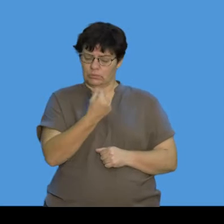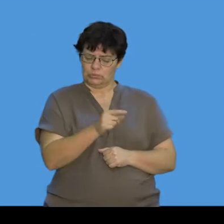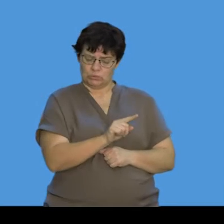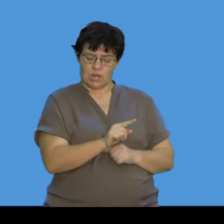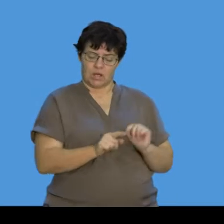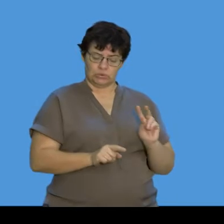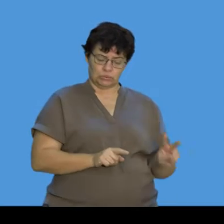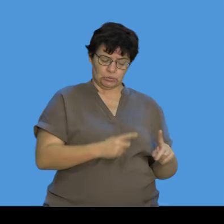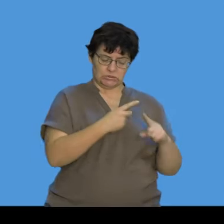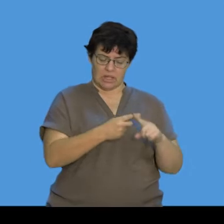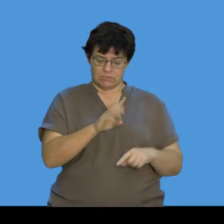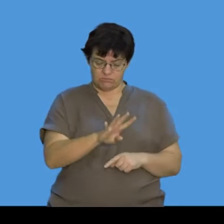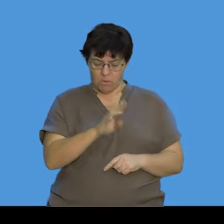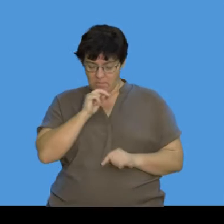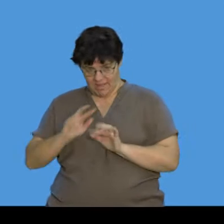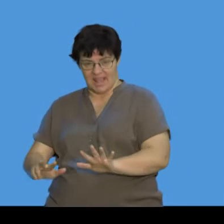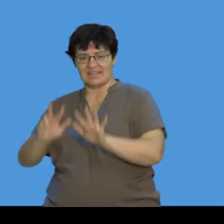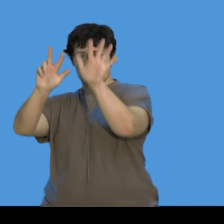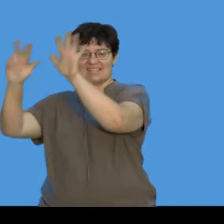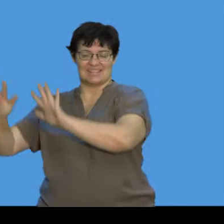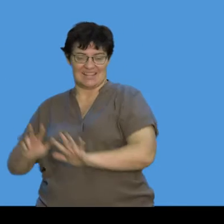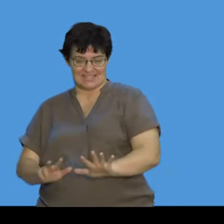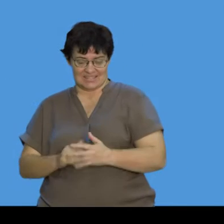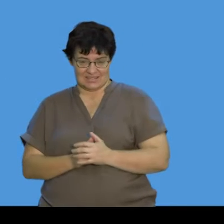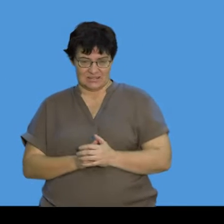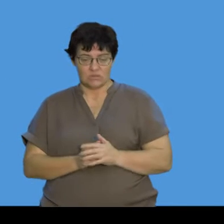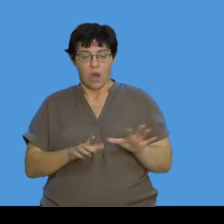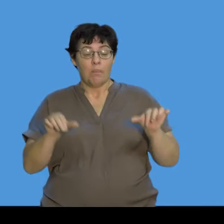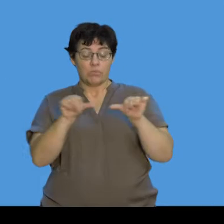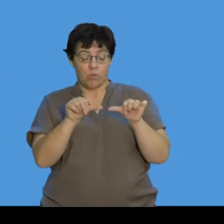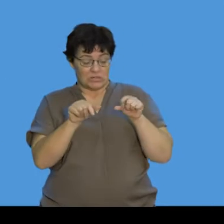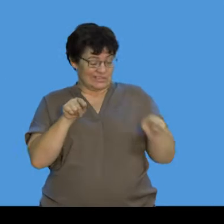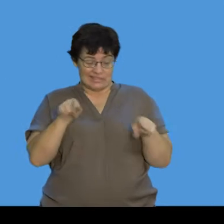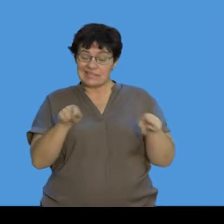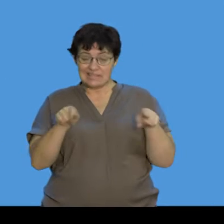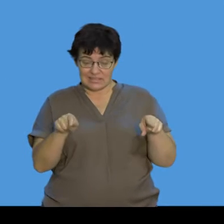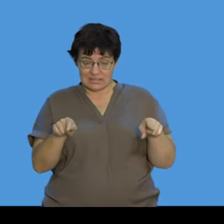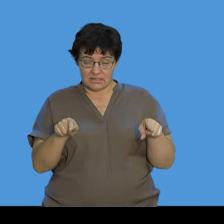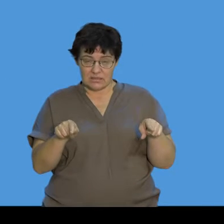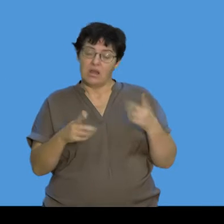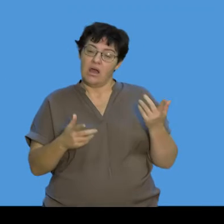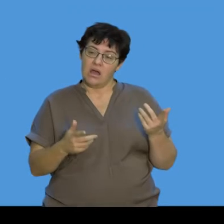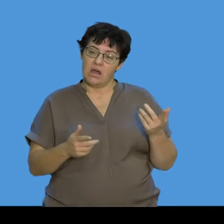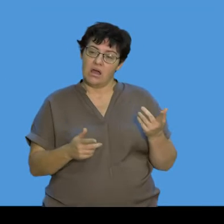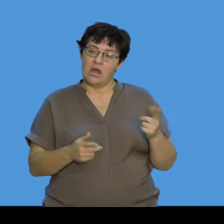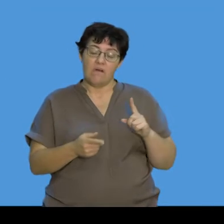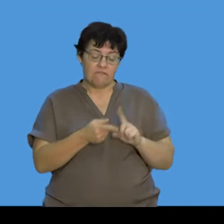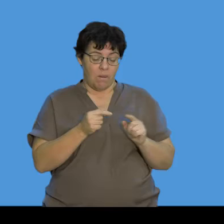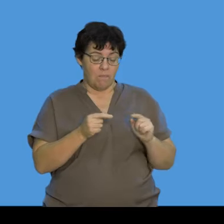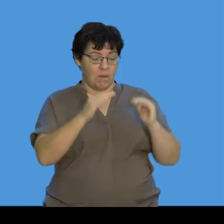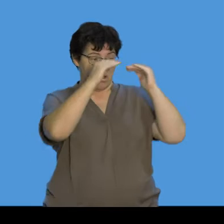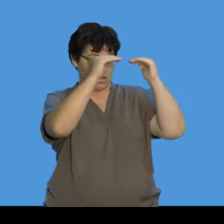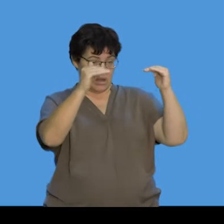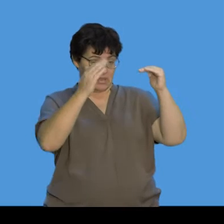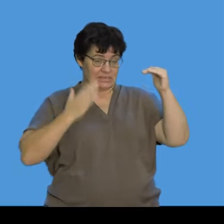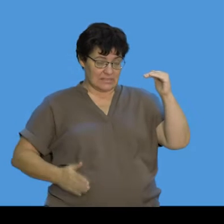by 4. If I say these two shapes are in proportion, it means that even to move from one other